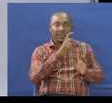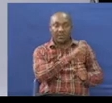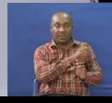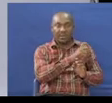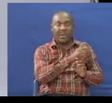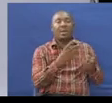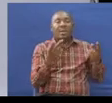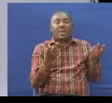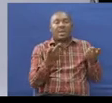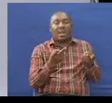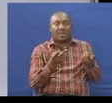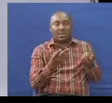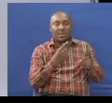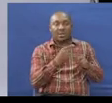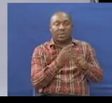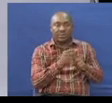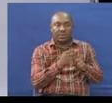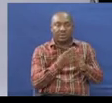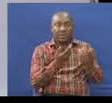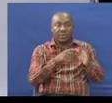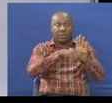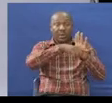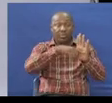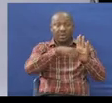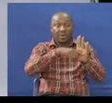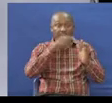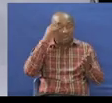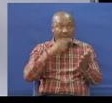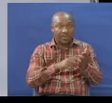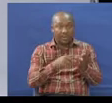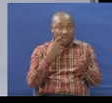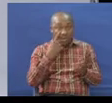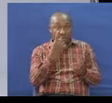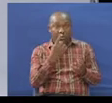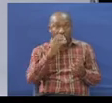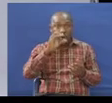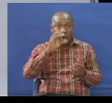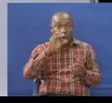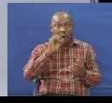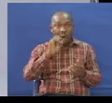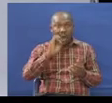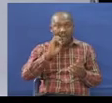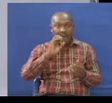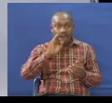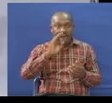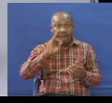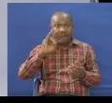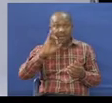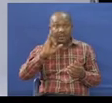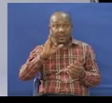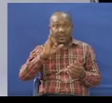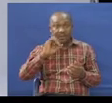7x and 4x, they are like terms. So subtract. How do we subtract? It is only the coefficient. The x squared